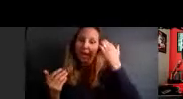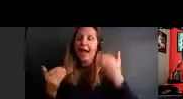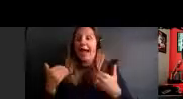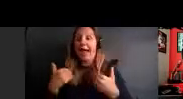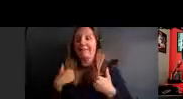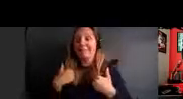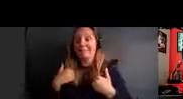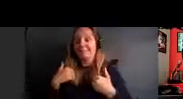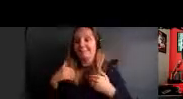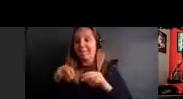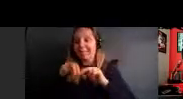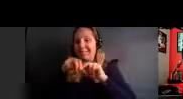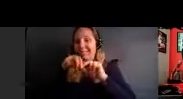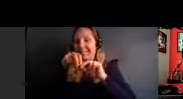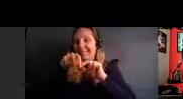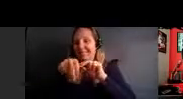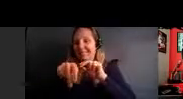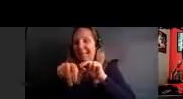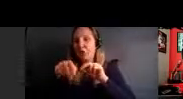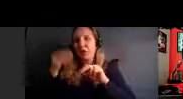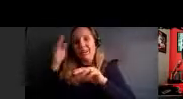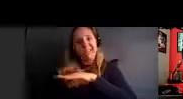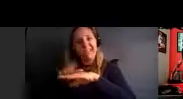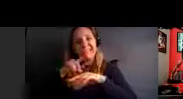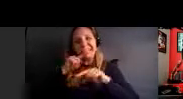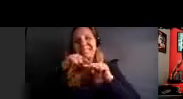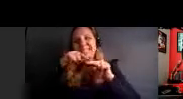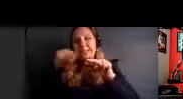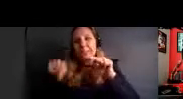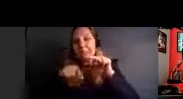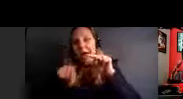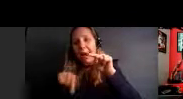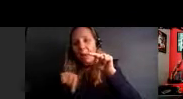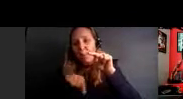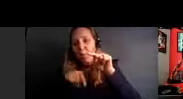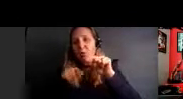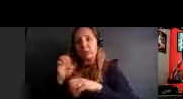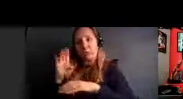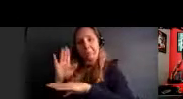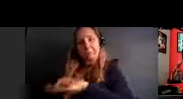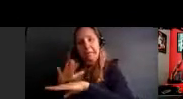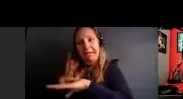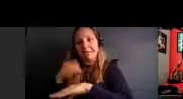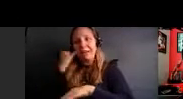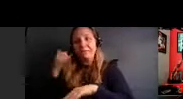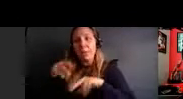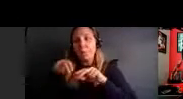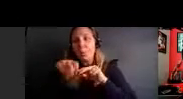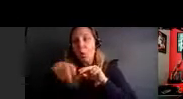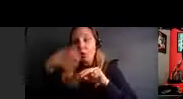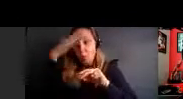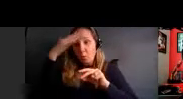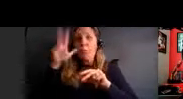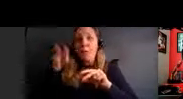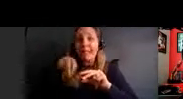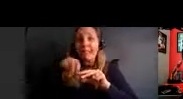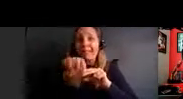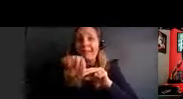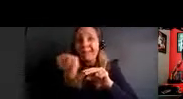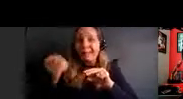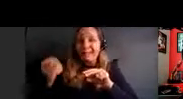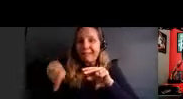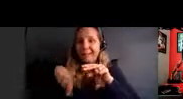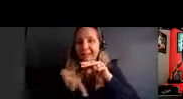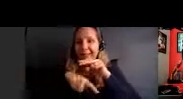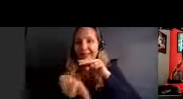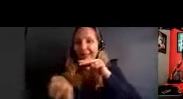in front of you that's a little bit spirally. It's an interesting staircase, so just be careful if you're walking forward, because it does turn sharply all of a